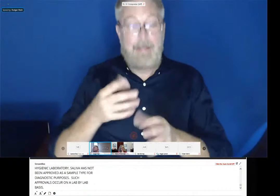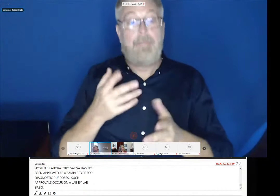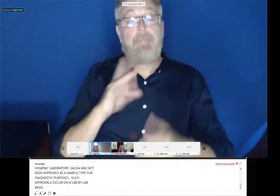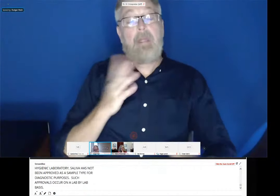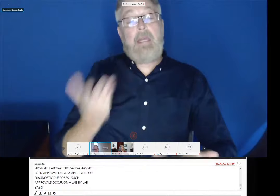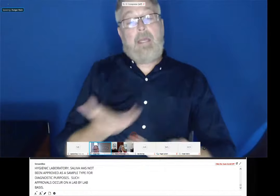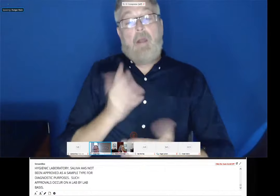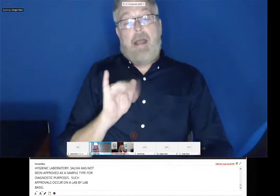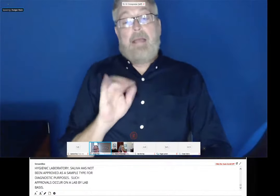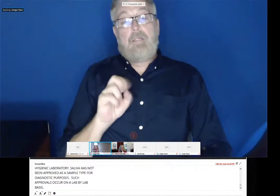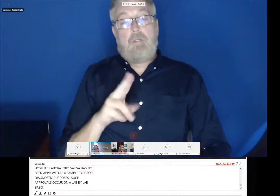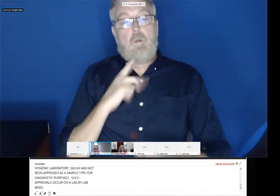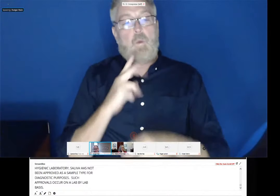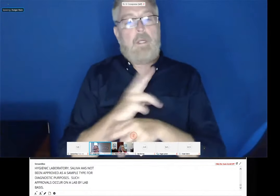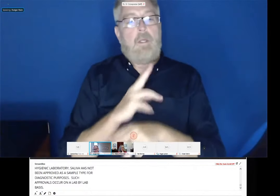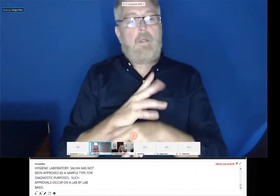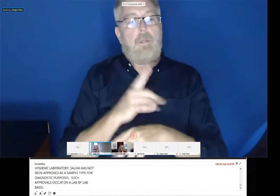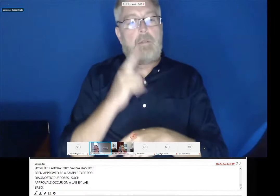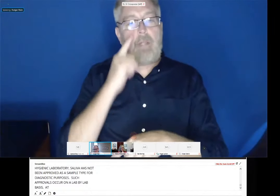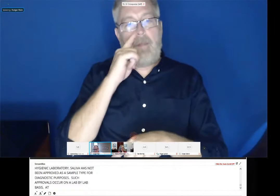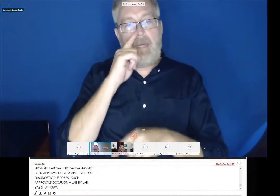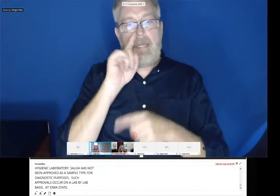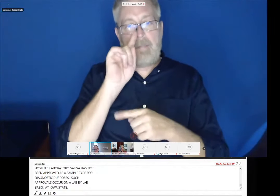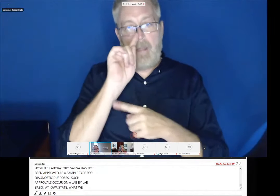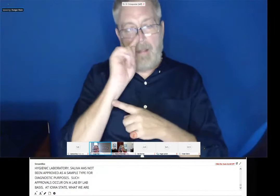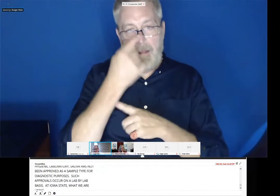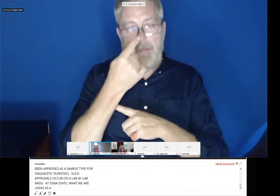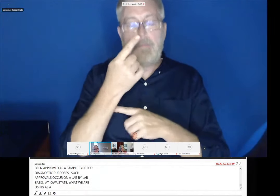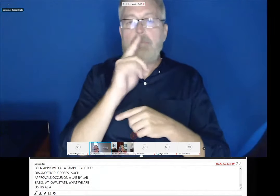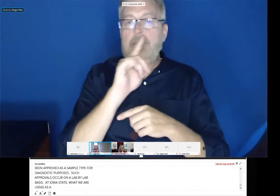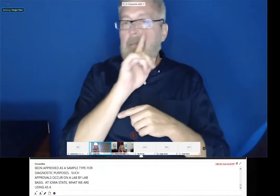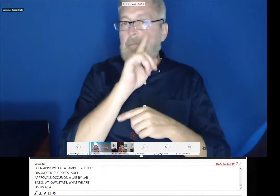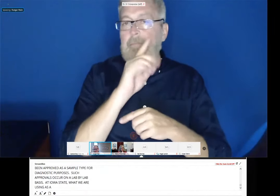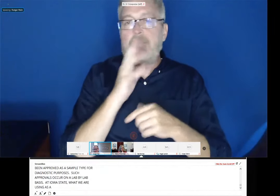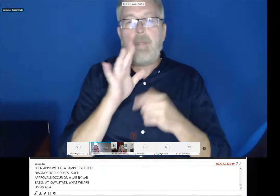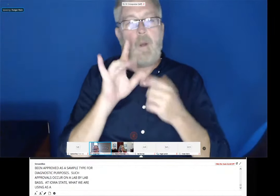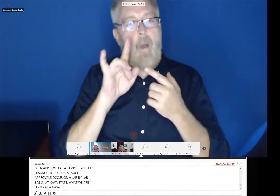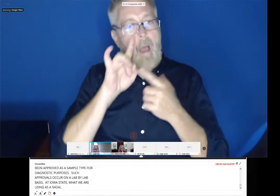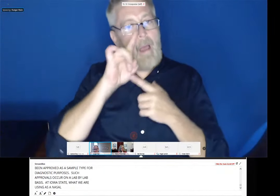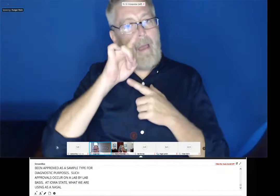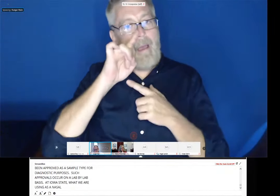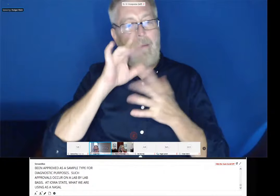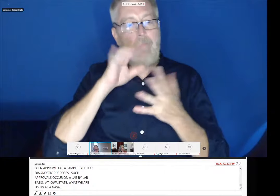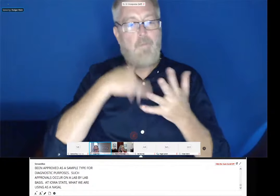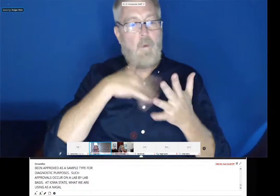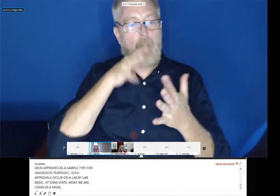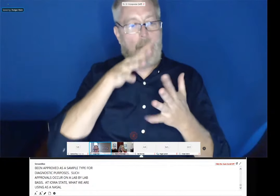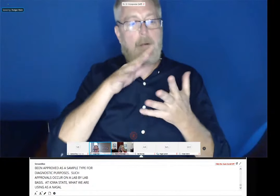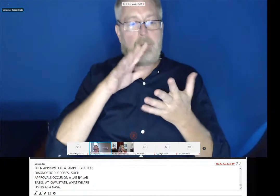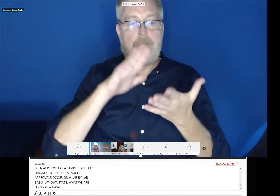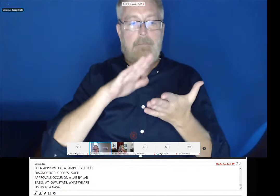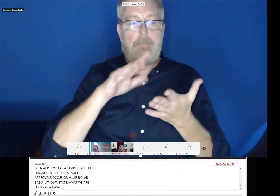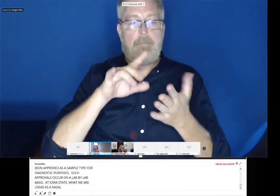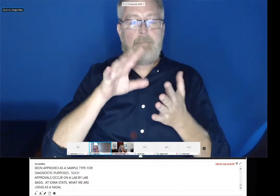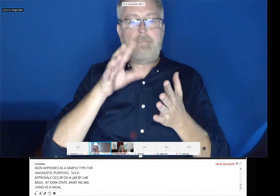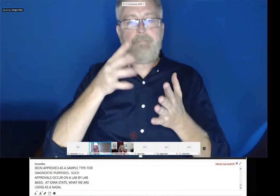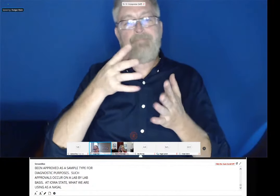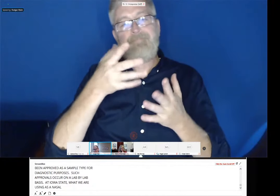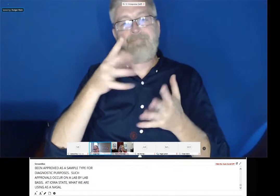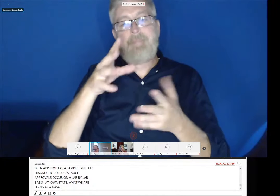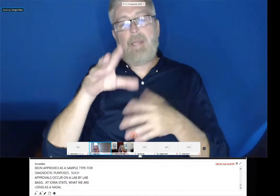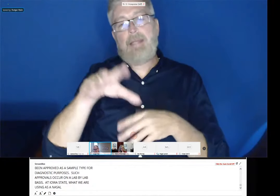using is a nasal mid-turbinate swab as our sample type of choice. So for